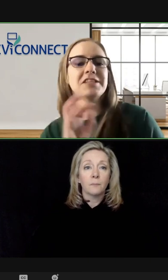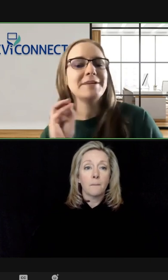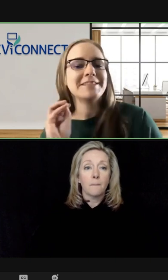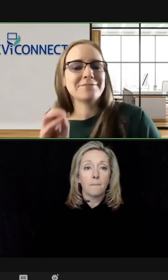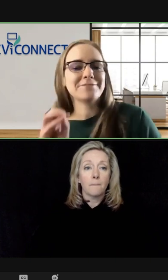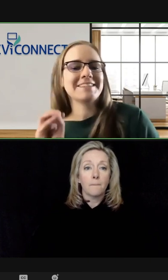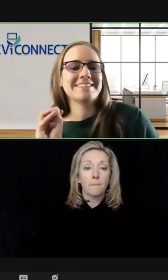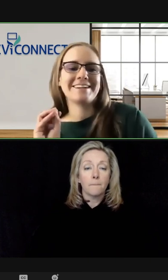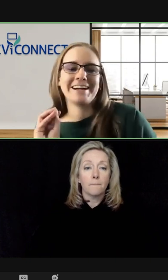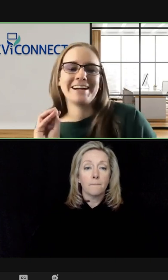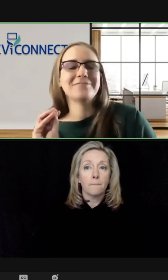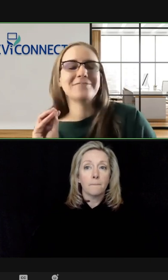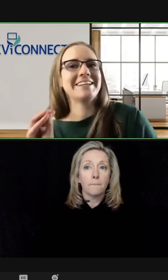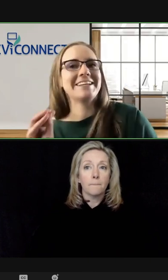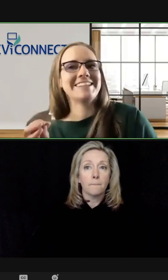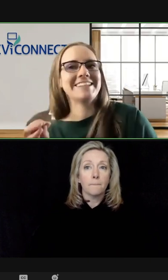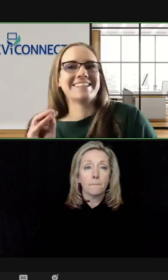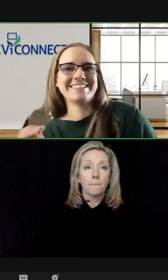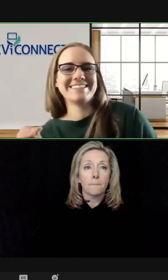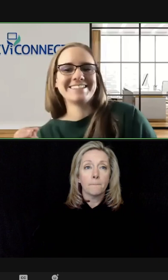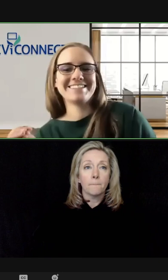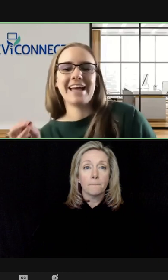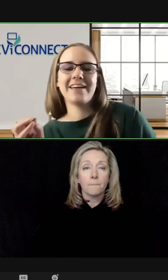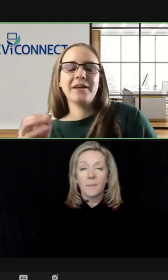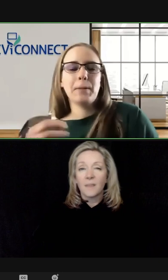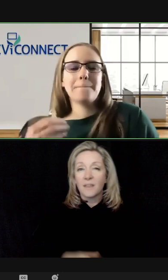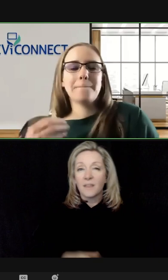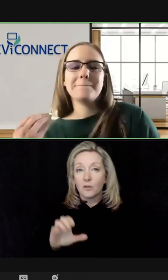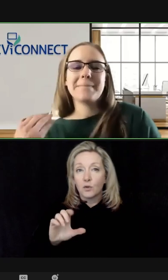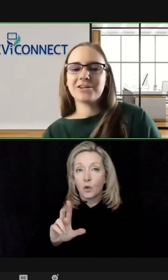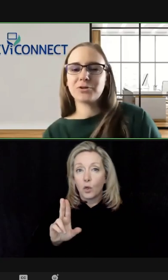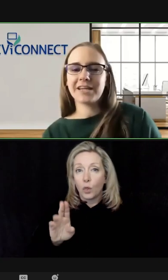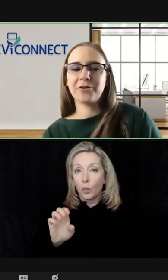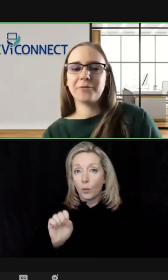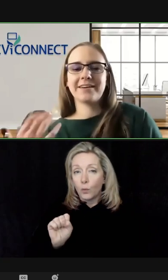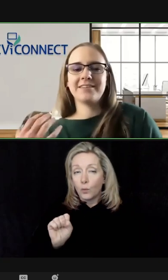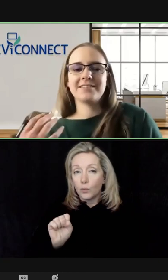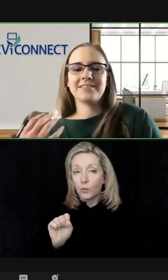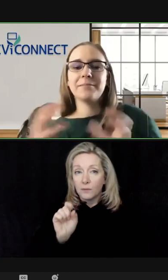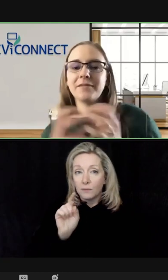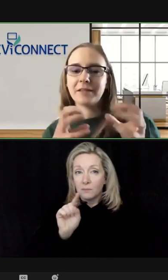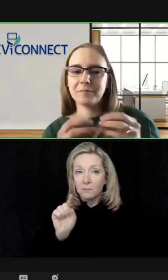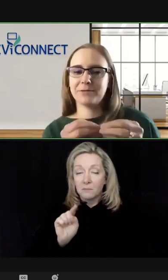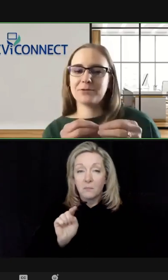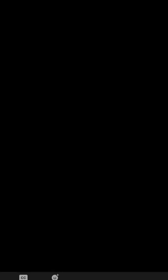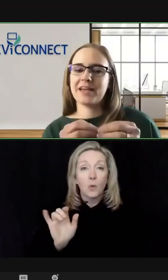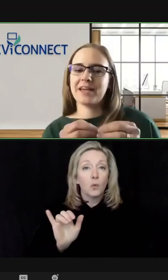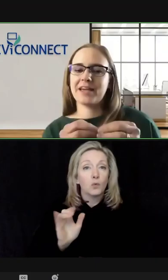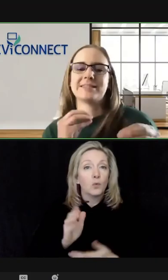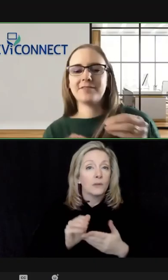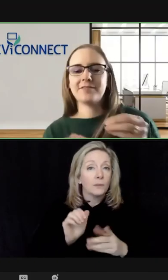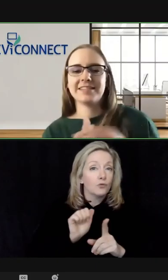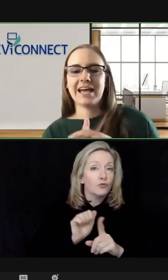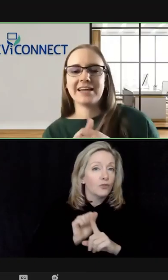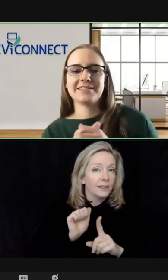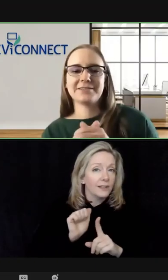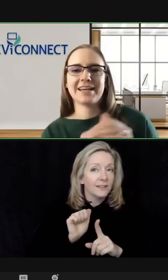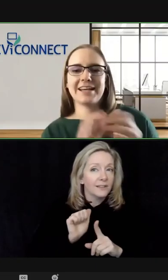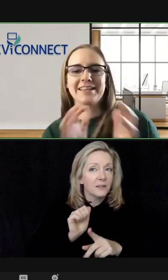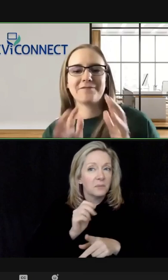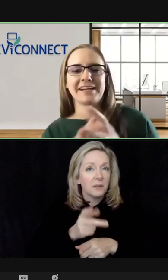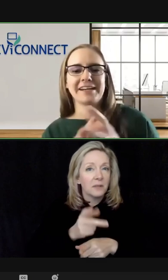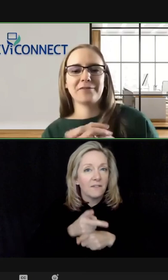So there's little bits and pieces that are kind of in these sentences that may trick you because some of them sound okay, but some of it does